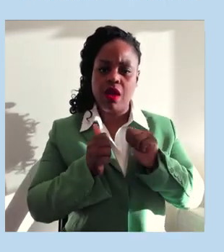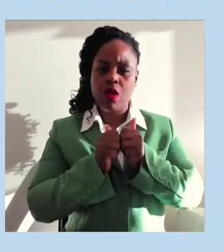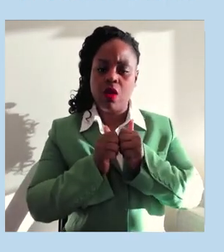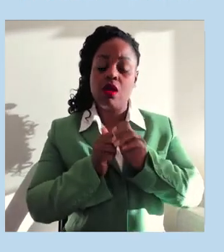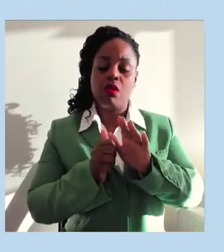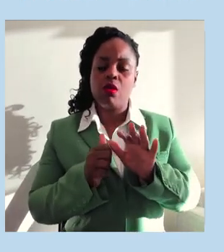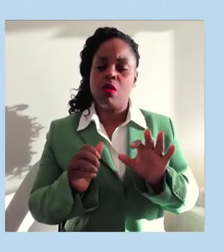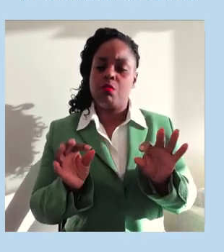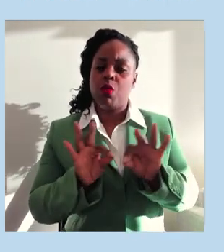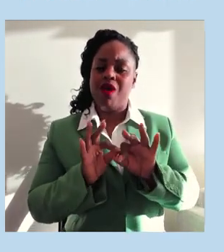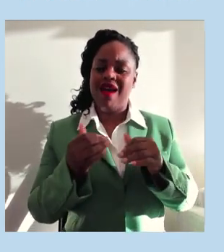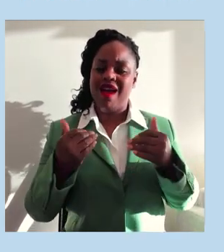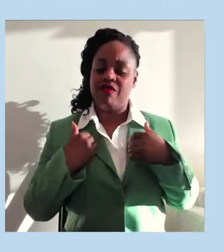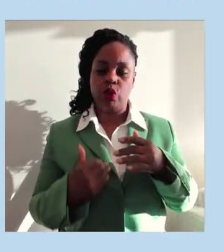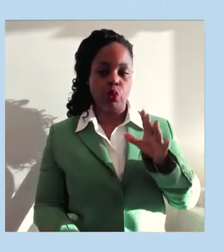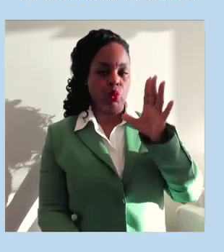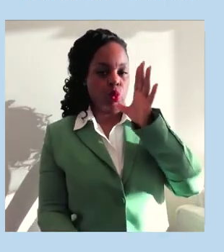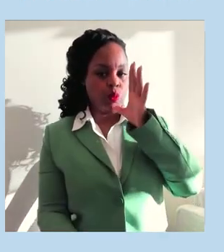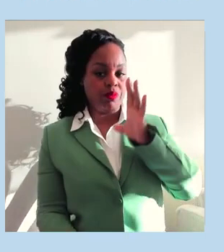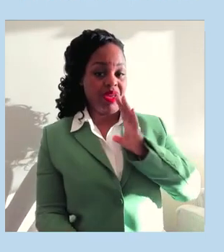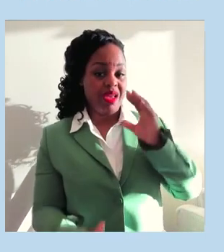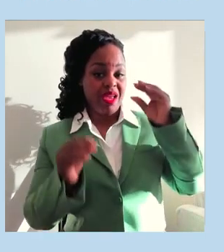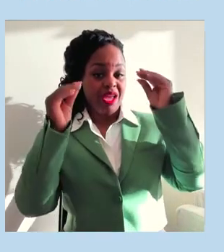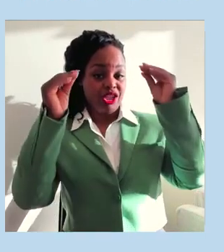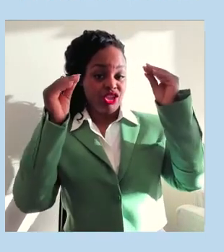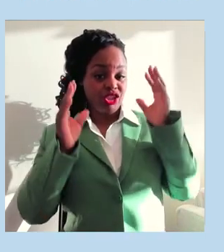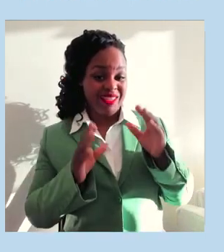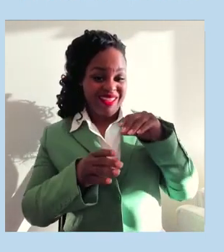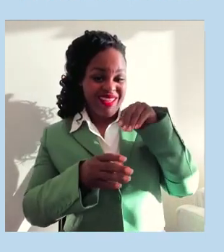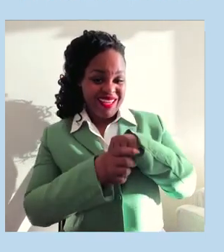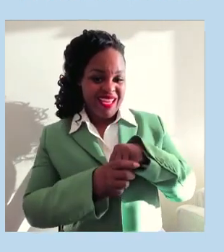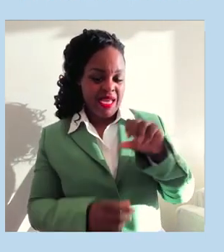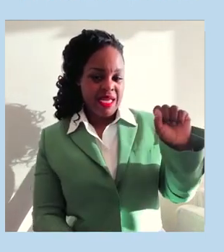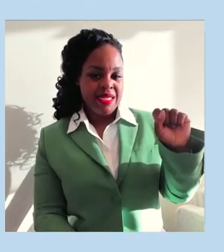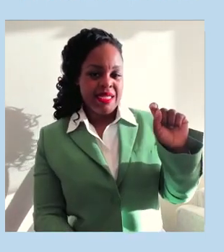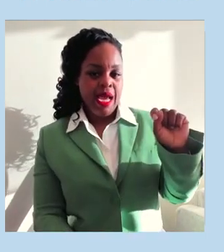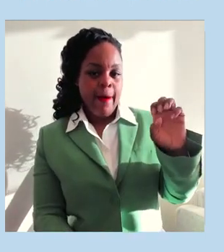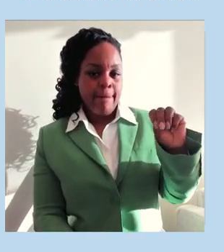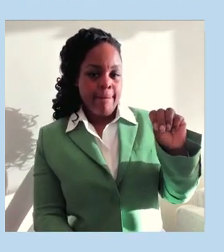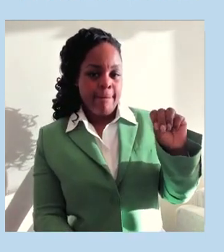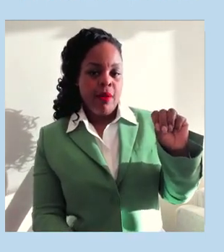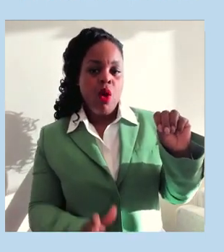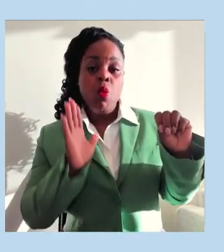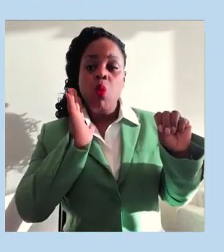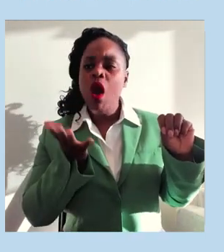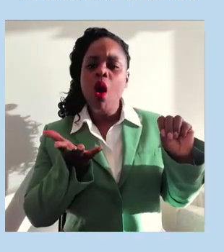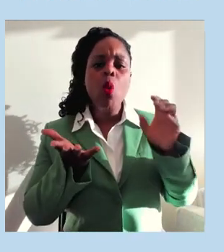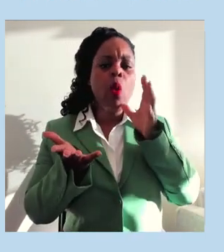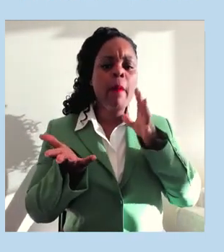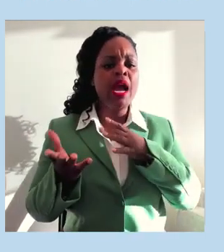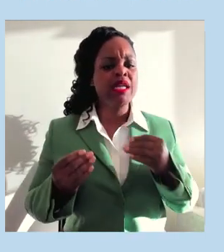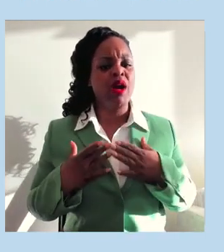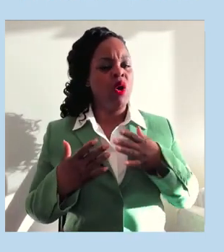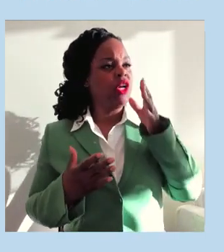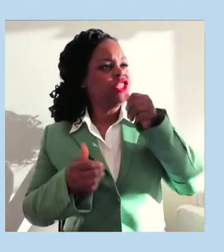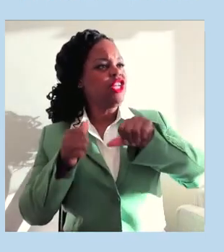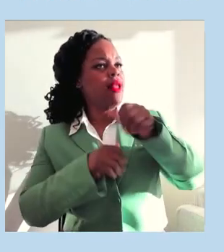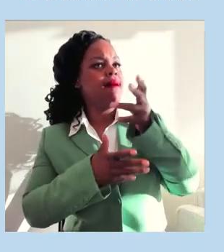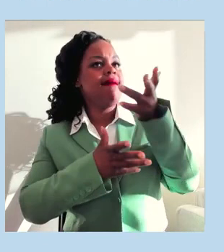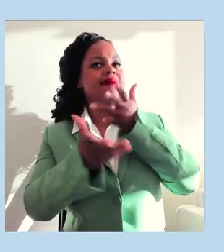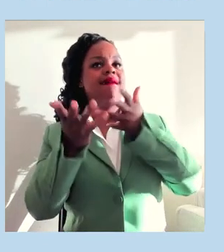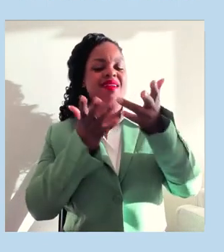models in STEM fields. Women inspire each other. Professionally, we need to change the misconception that STEM careers are